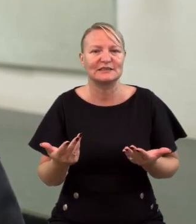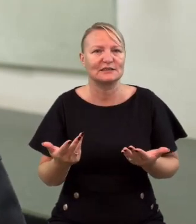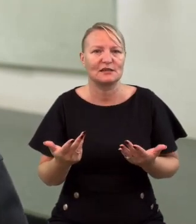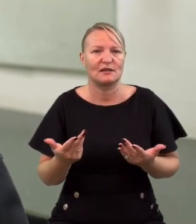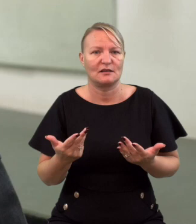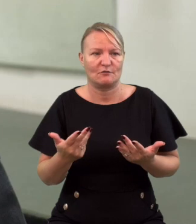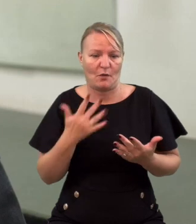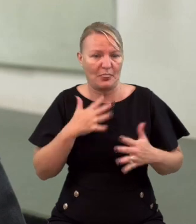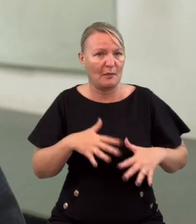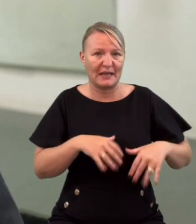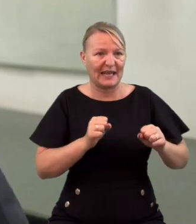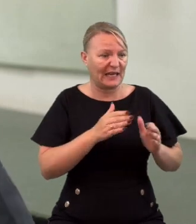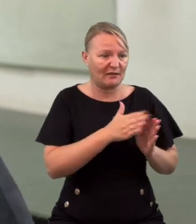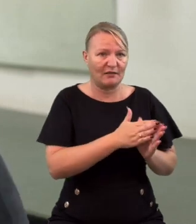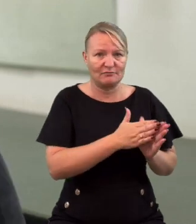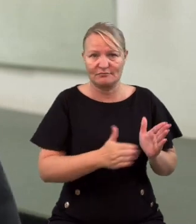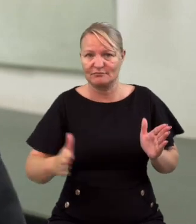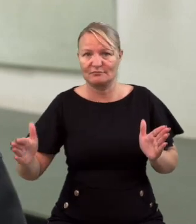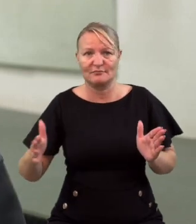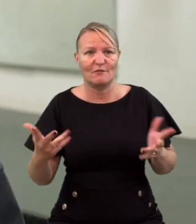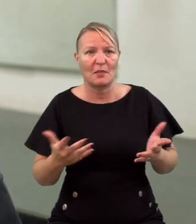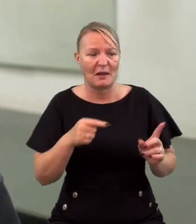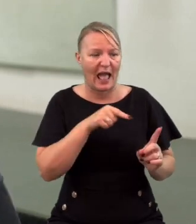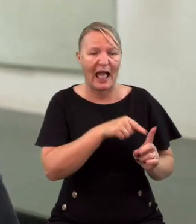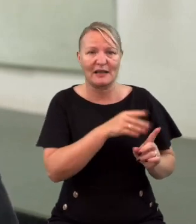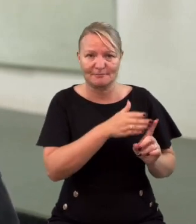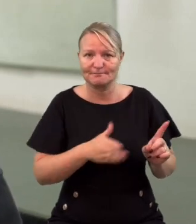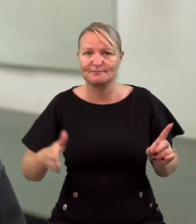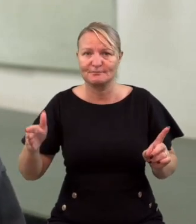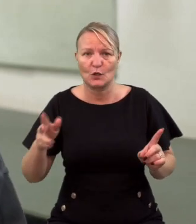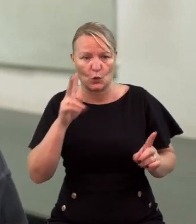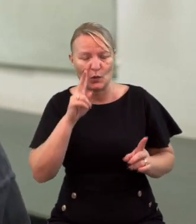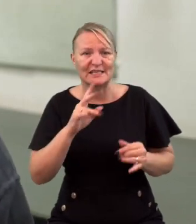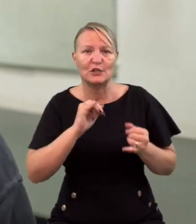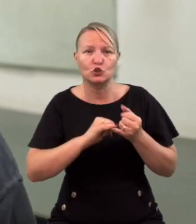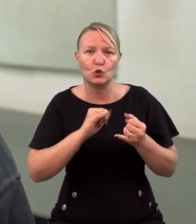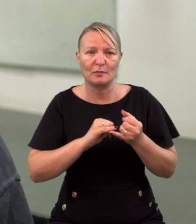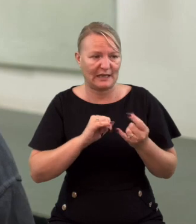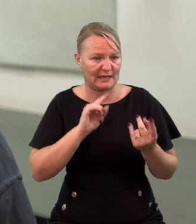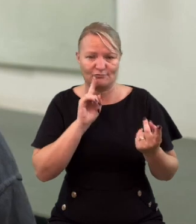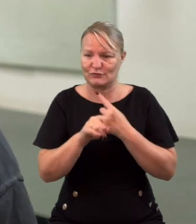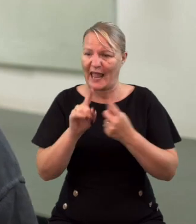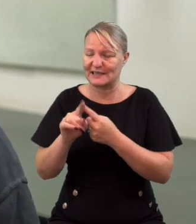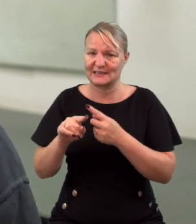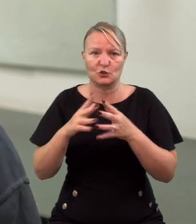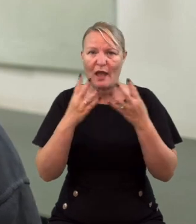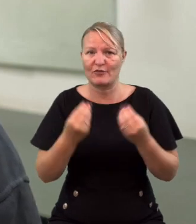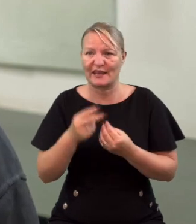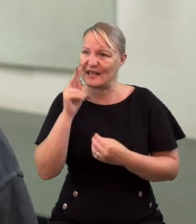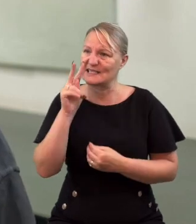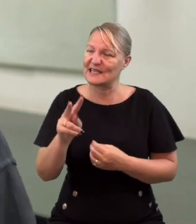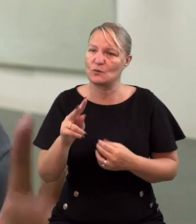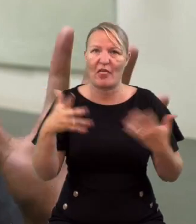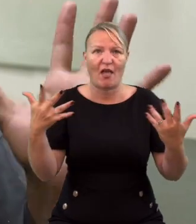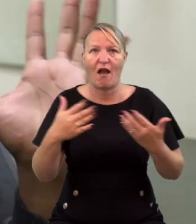drawings, or from the very beginning of the play. You'll see Subi